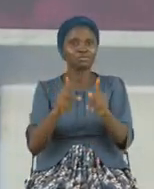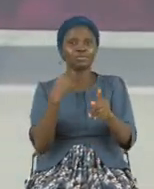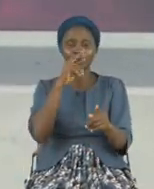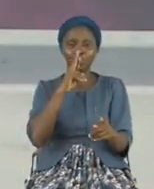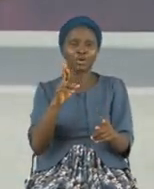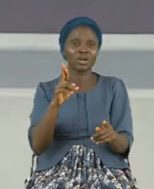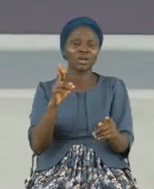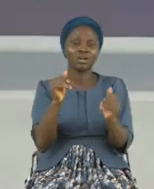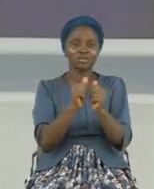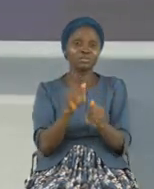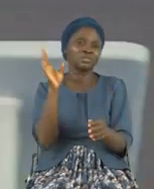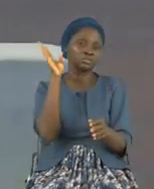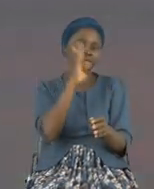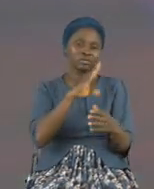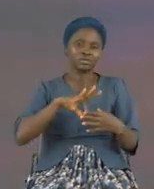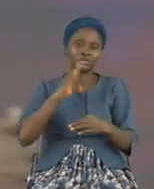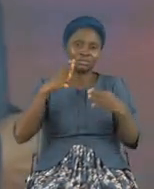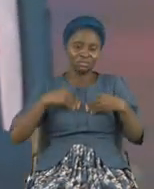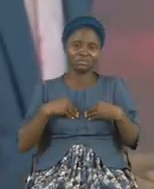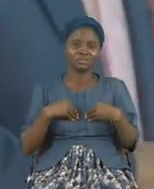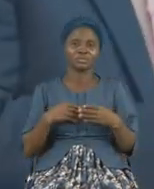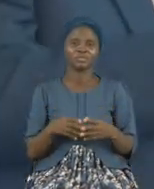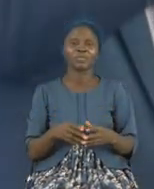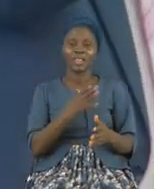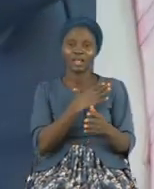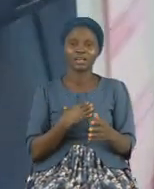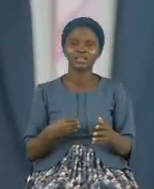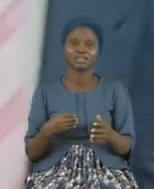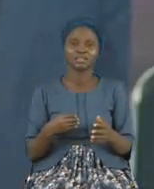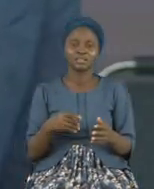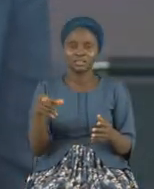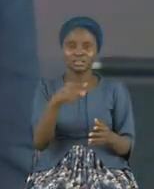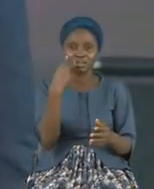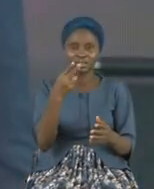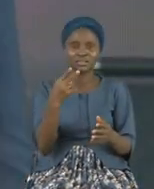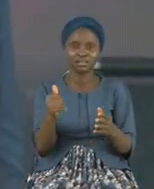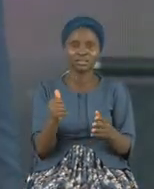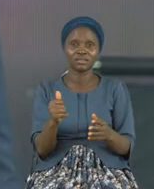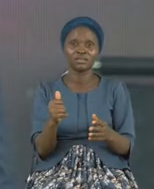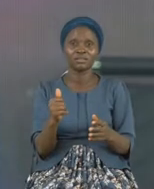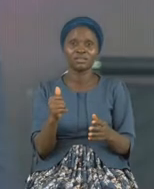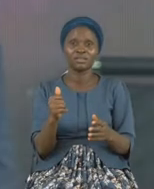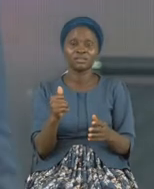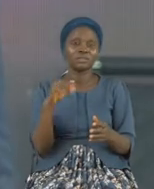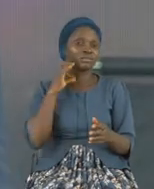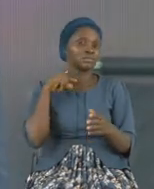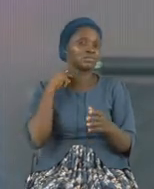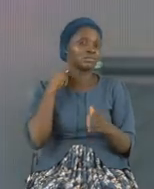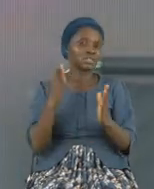whatever. And you see a preacher and they say, I see a demon there. And there you accept